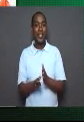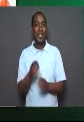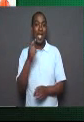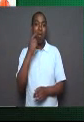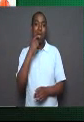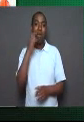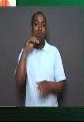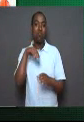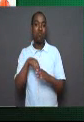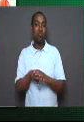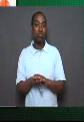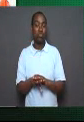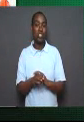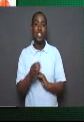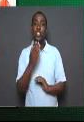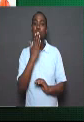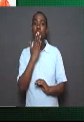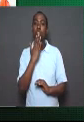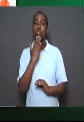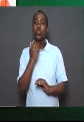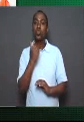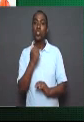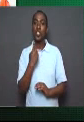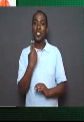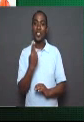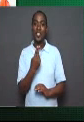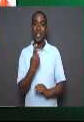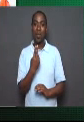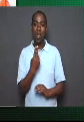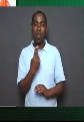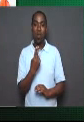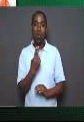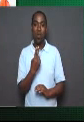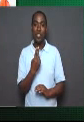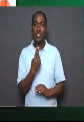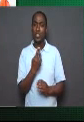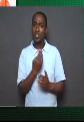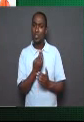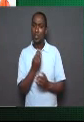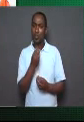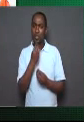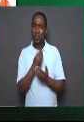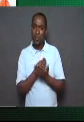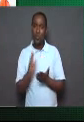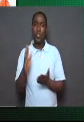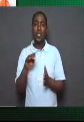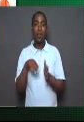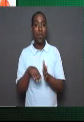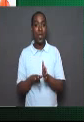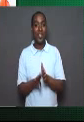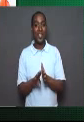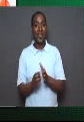are deprived of sugar, they are unable to produce acidic waste in the